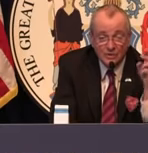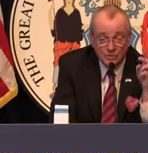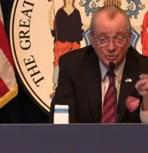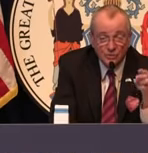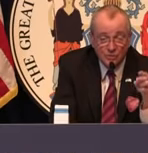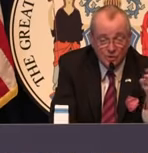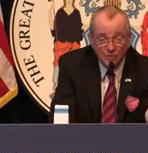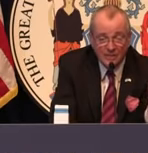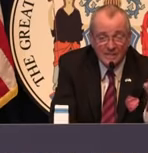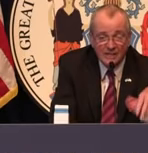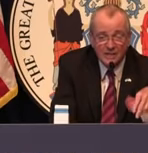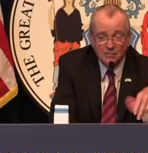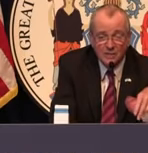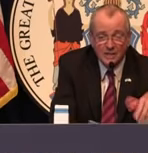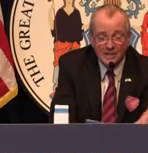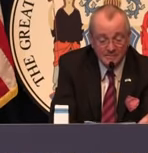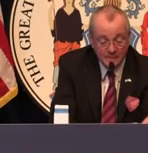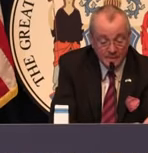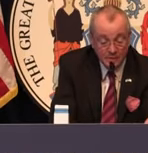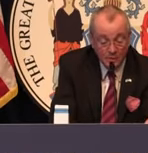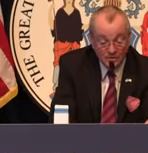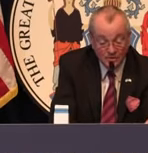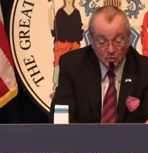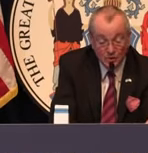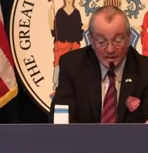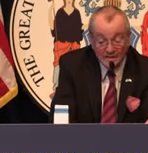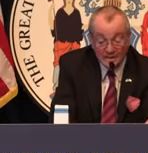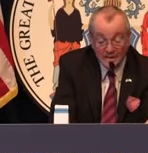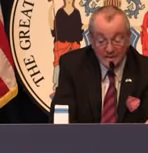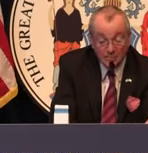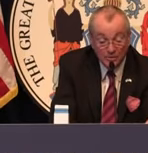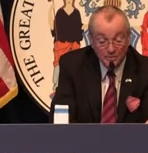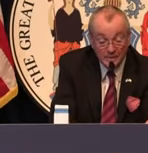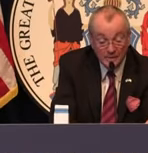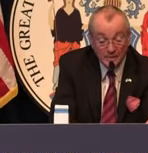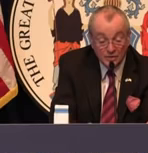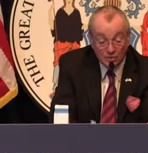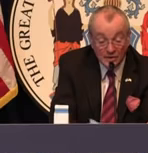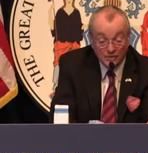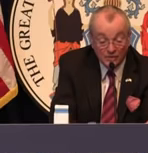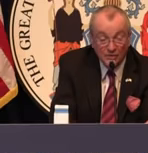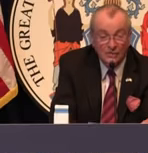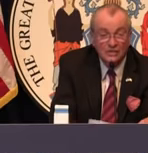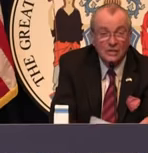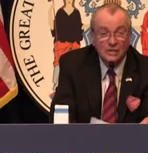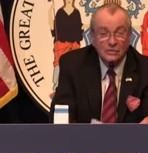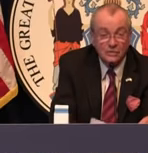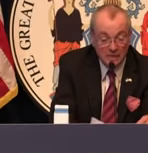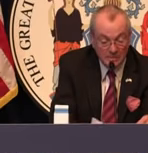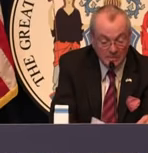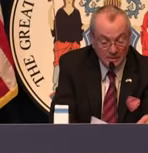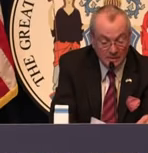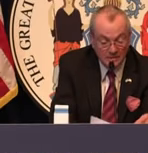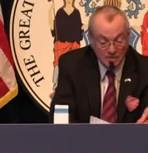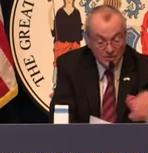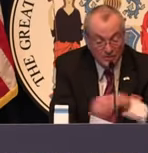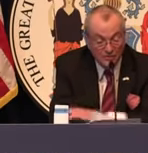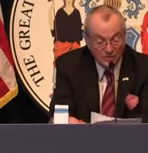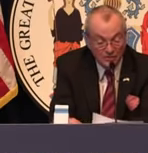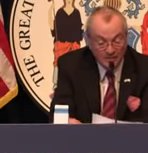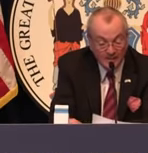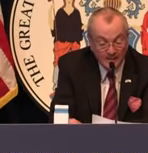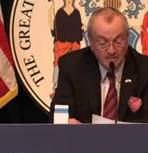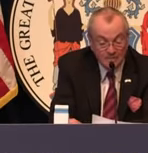day, these are new fatalities per day. We are still ranked at number 3. So let's continue to keep